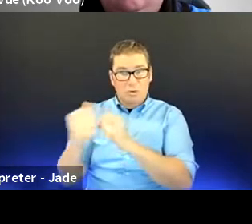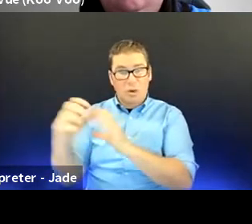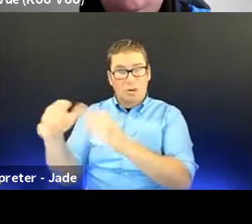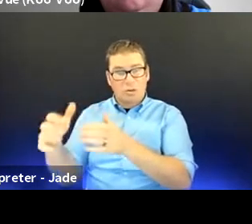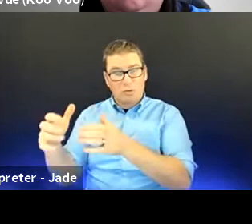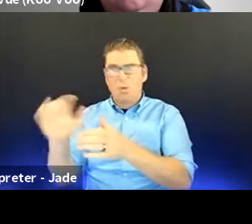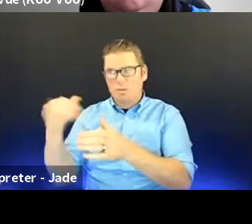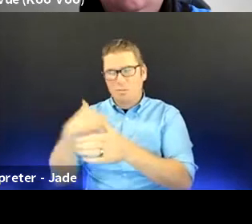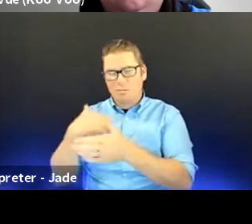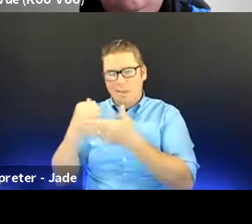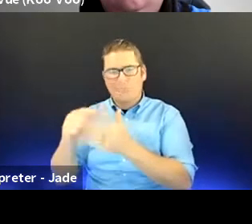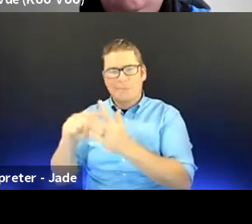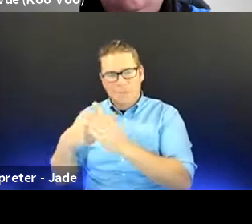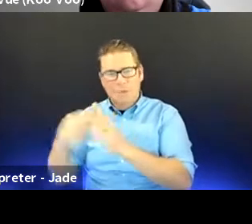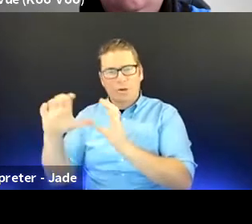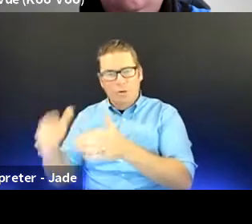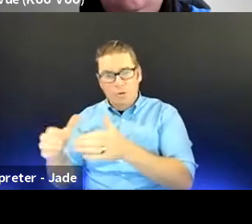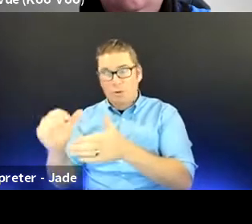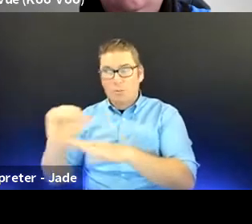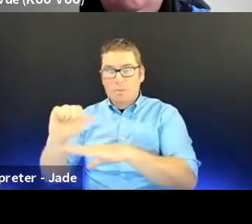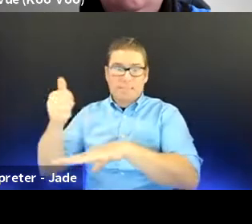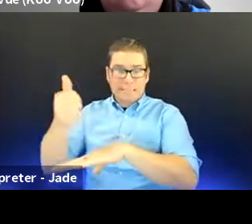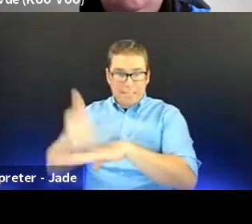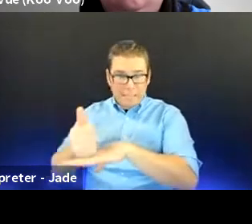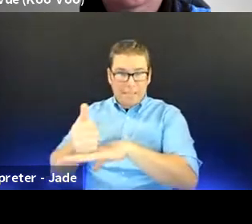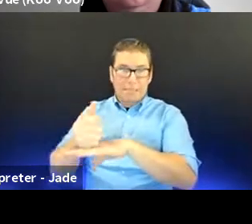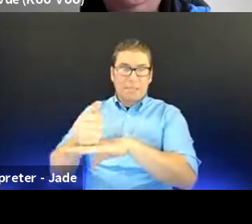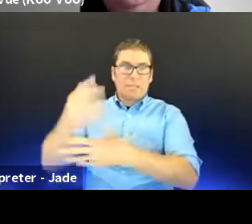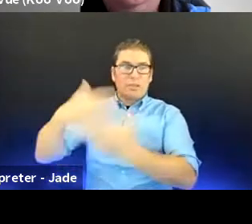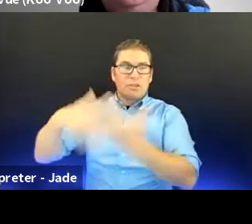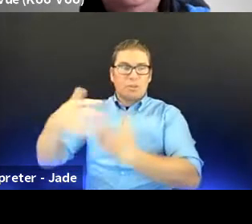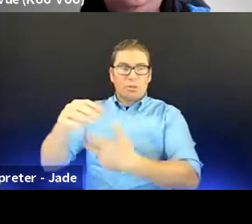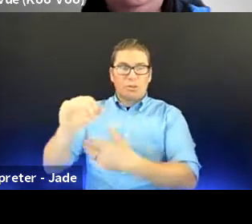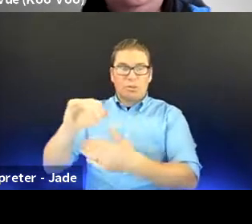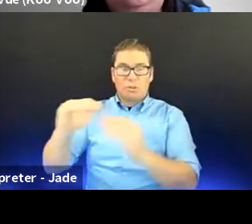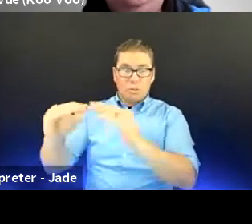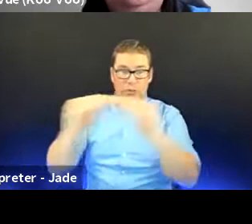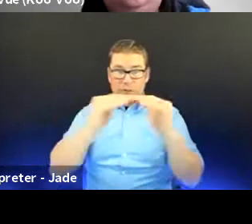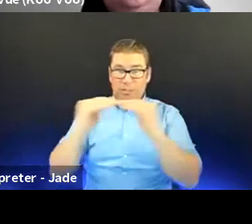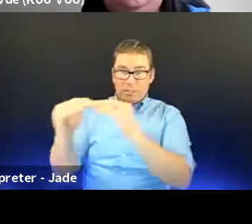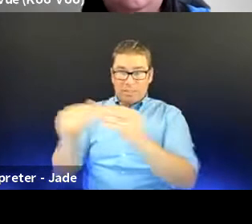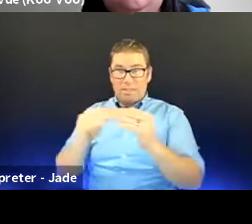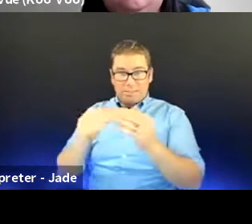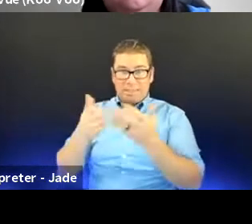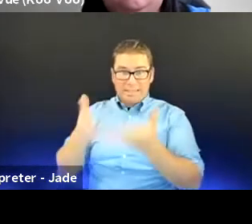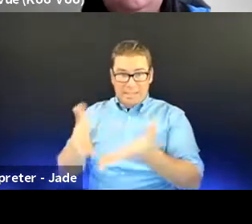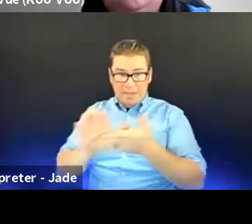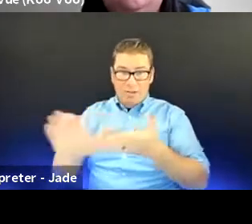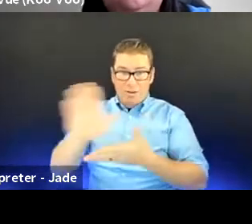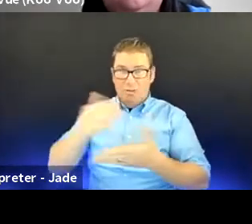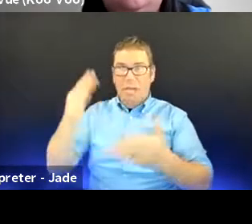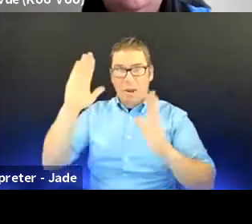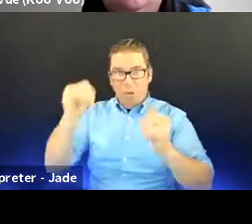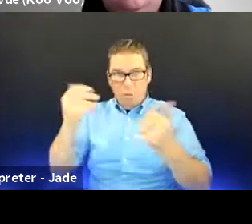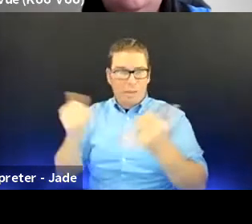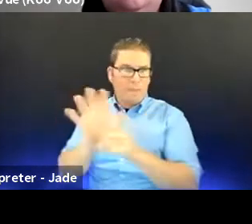to establish the Social Justice and Cultural Center at our college, which I hope people are starting to hear about if they haven't already. Dr.